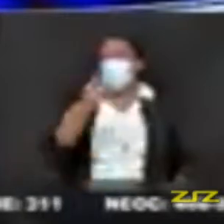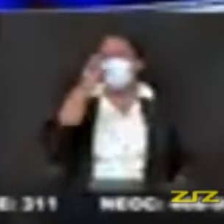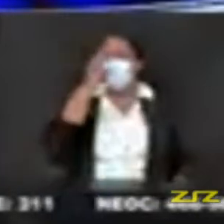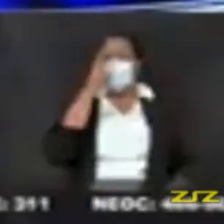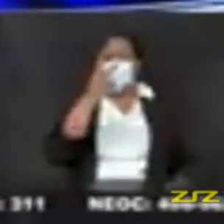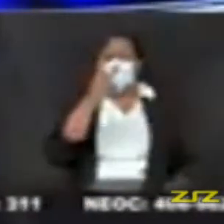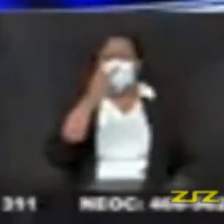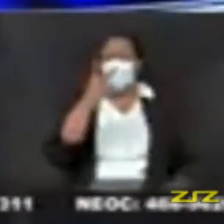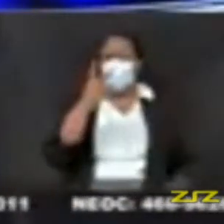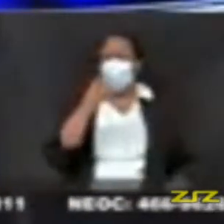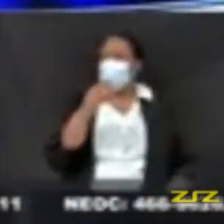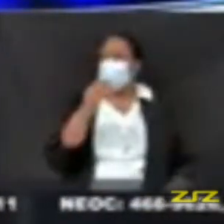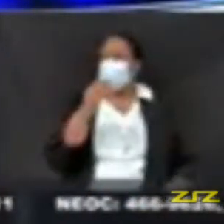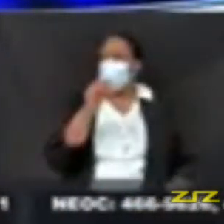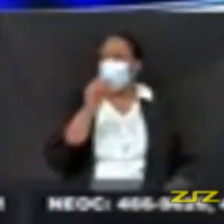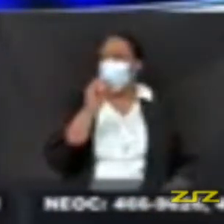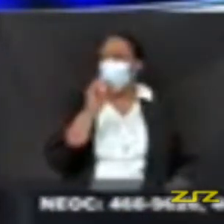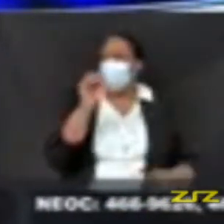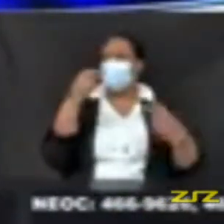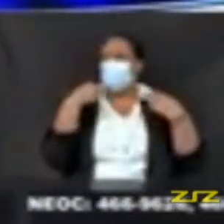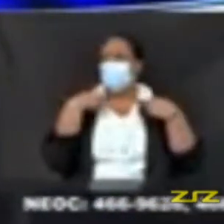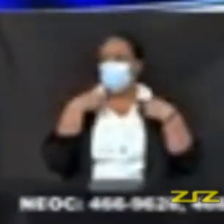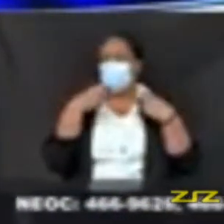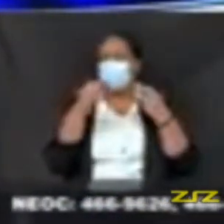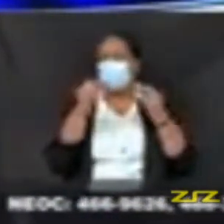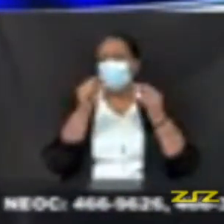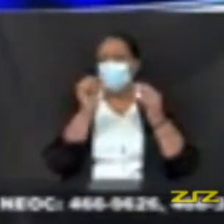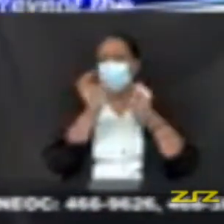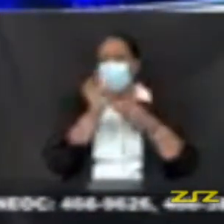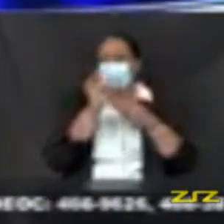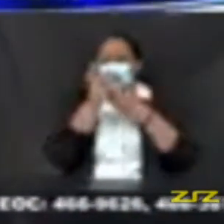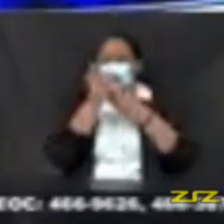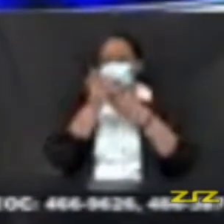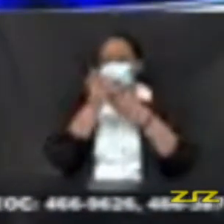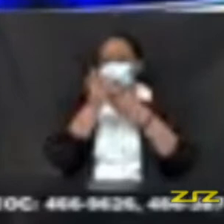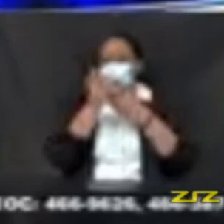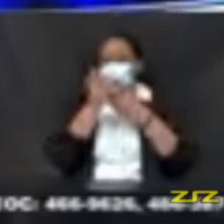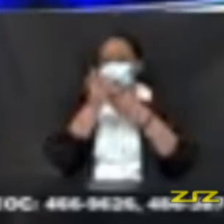St. Kitts and Nevis come with the same configuration and equipment.